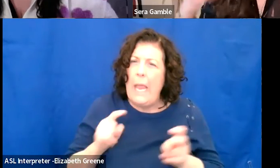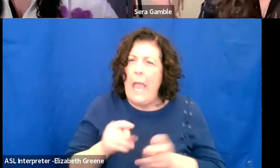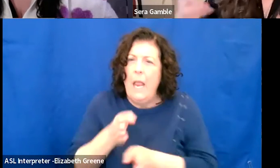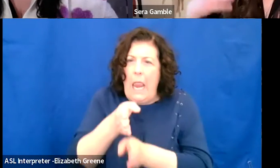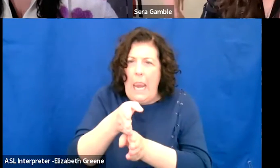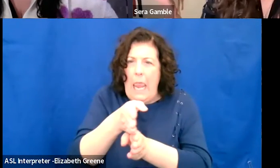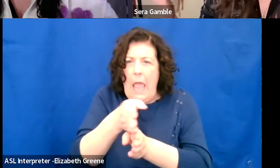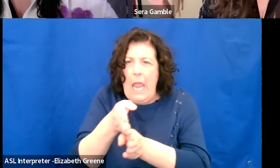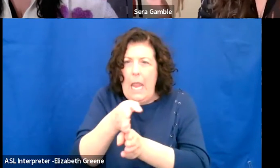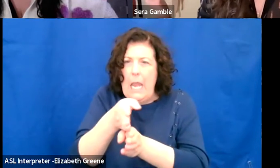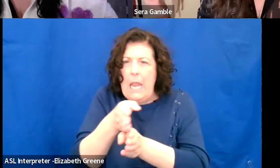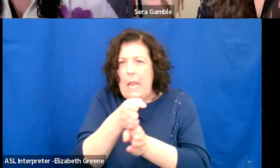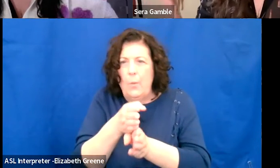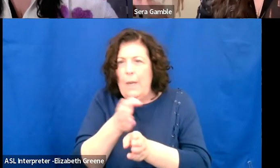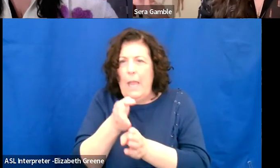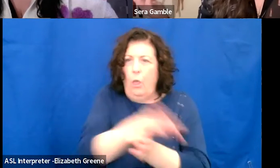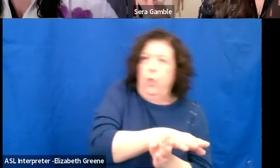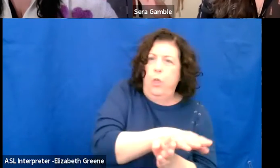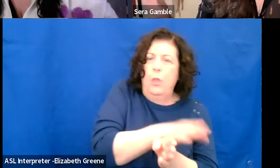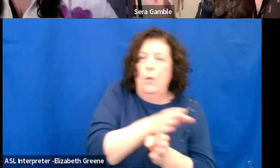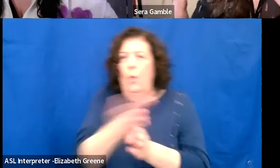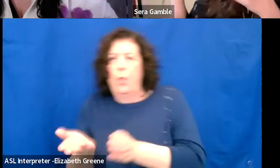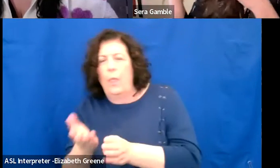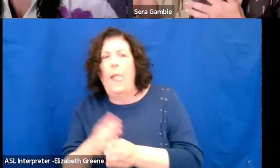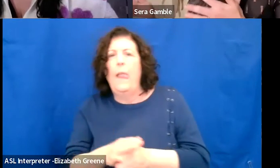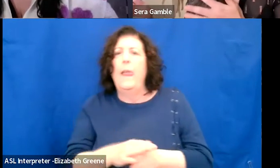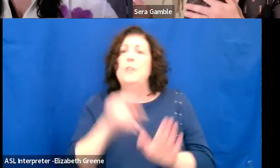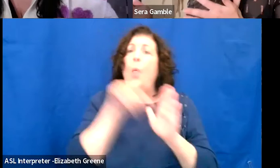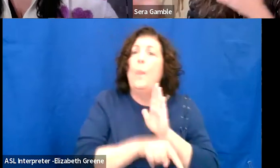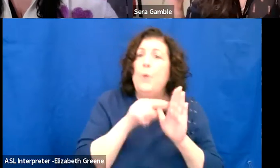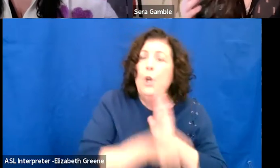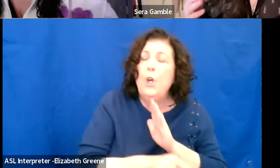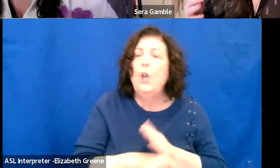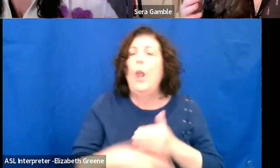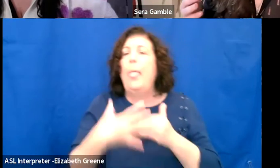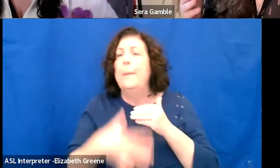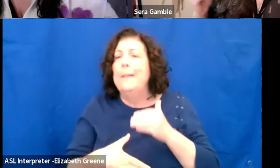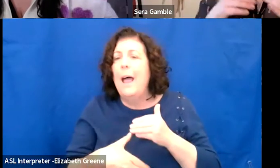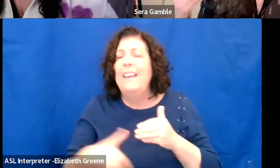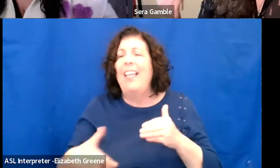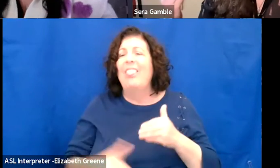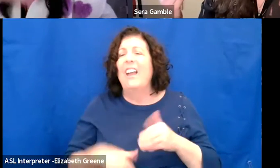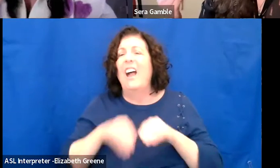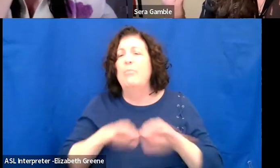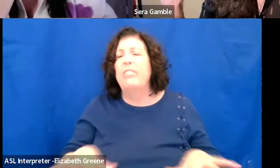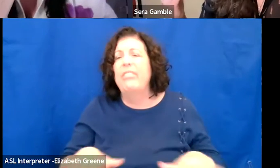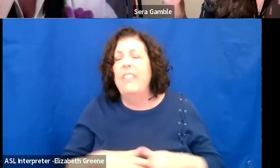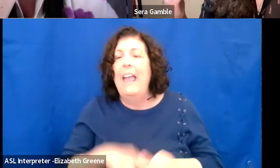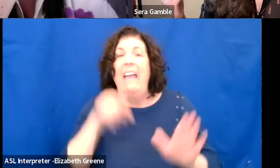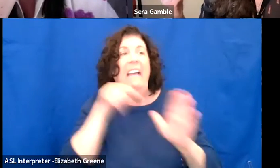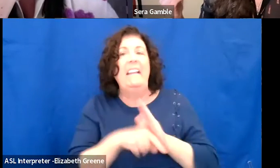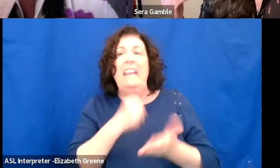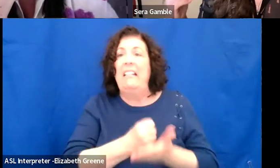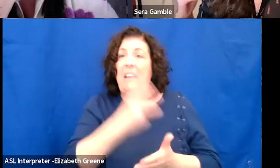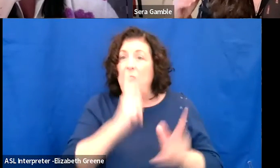the blood and guts and like killing rich, clueless people, that part is fun. But the part where underneath it all, this guy is